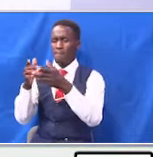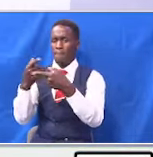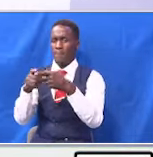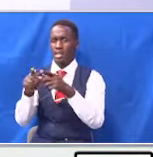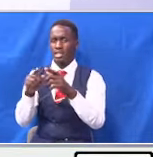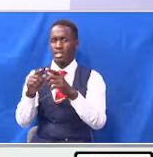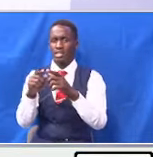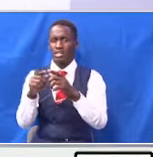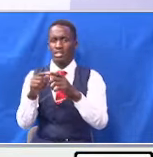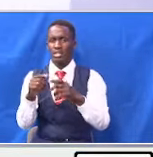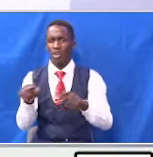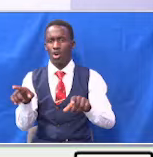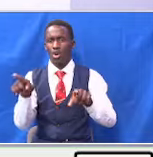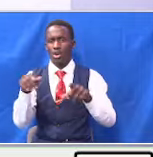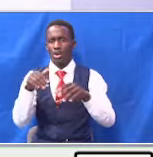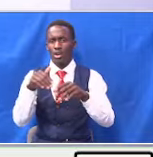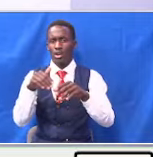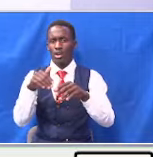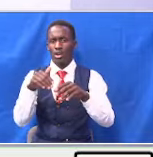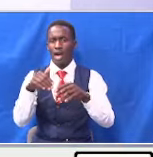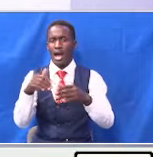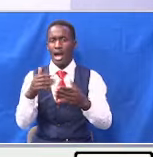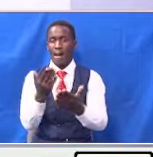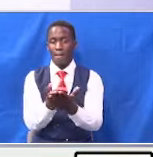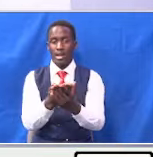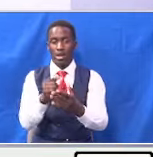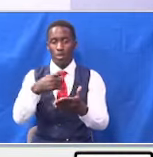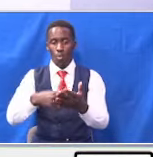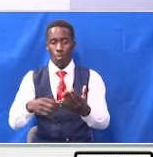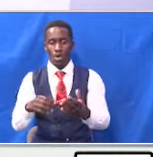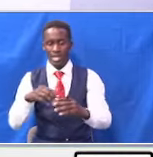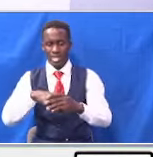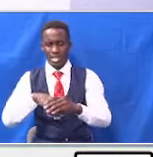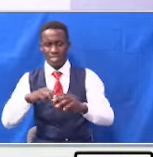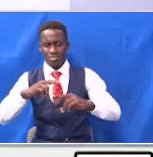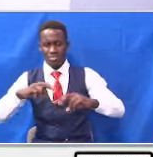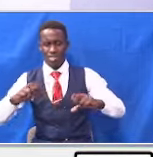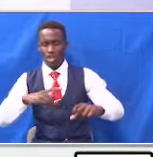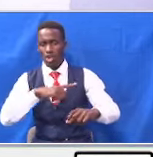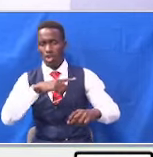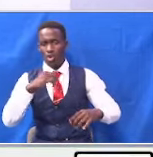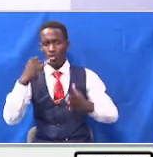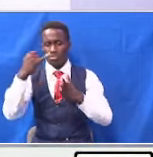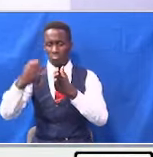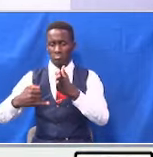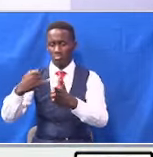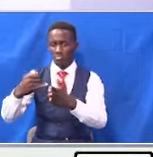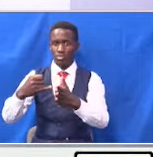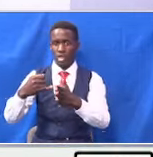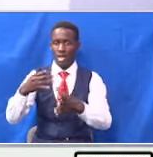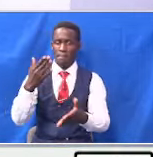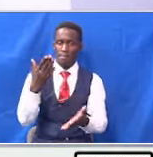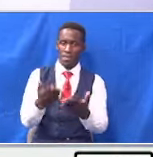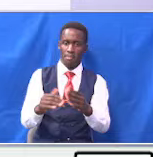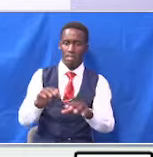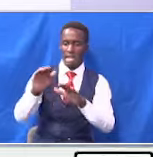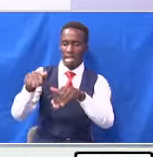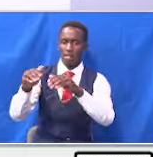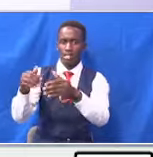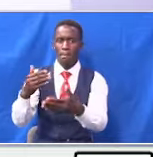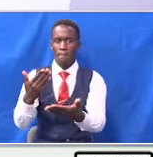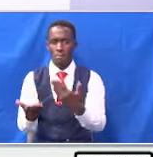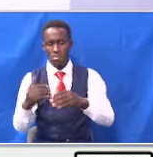that the outcomes of research can be applied and can be, in quotes, replicated or go to scale. So whether it's agriculture or health,